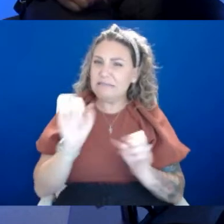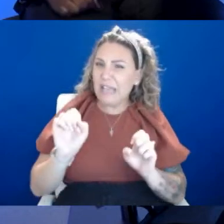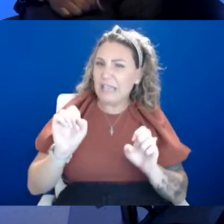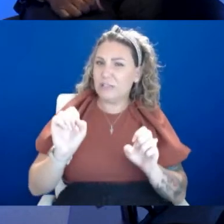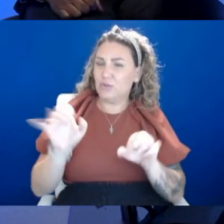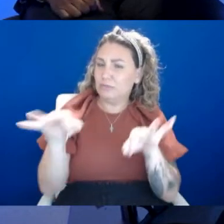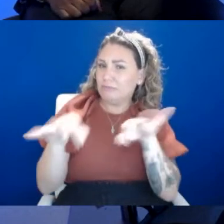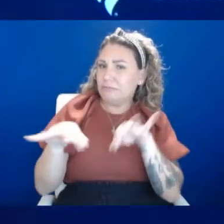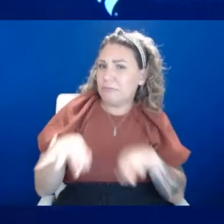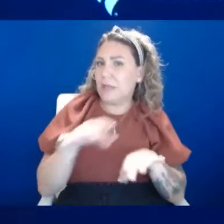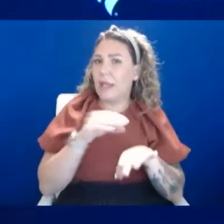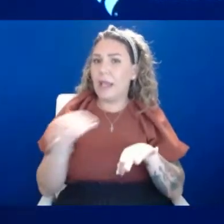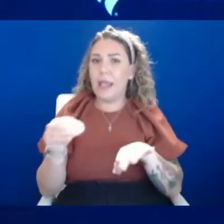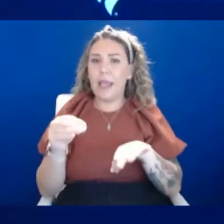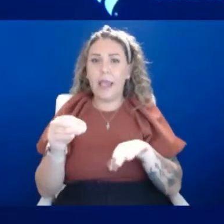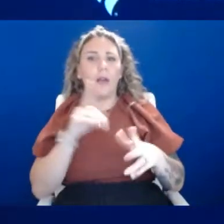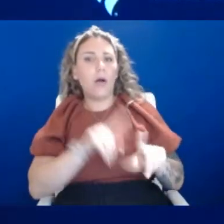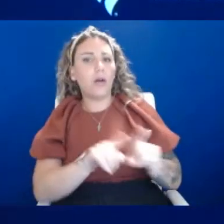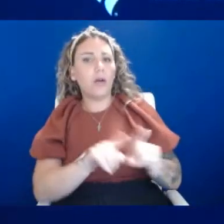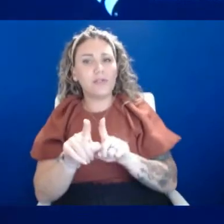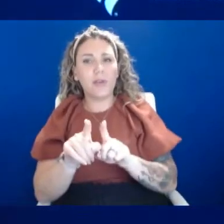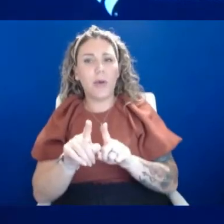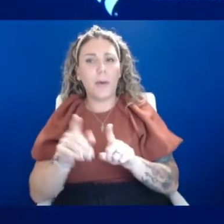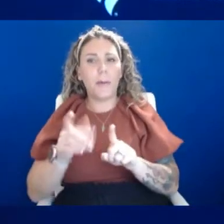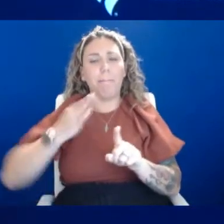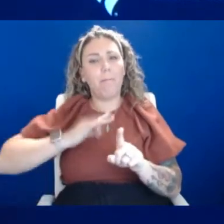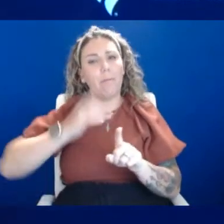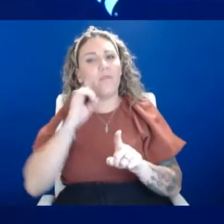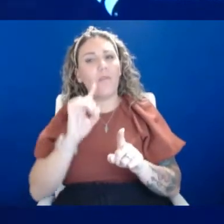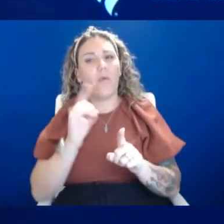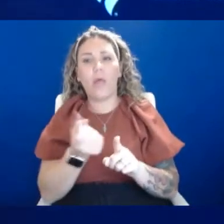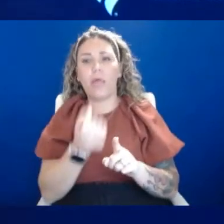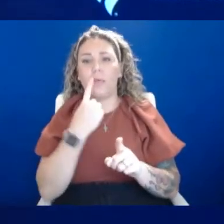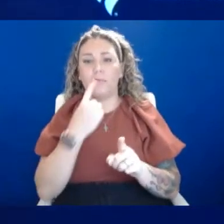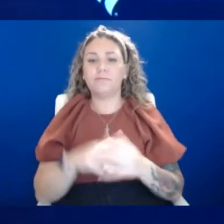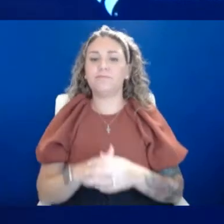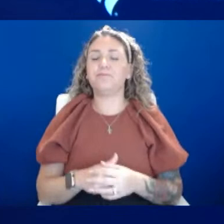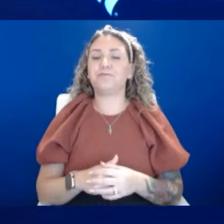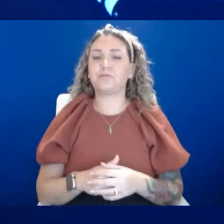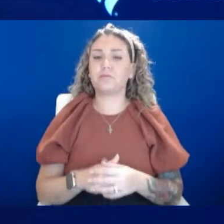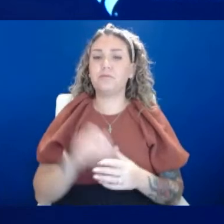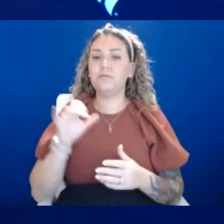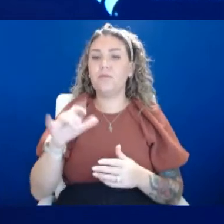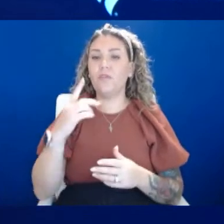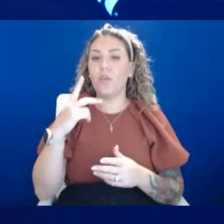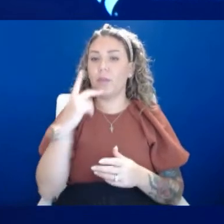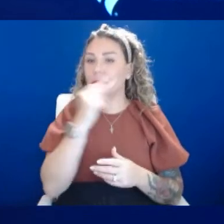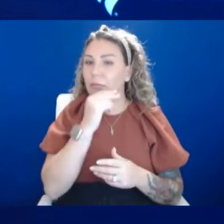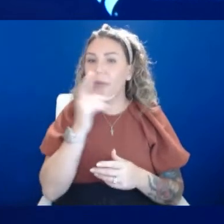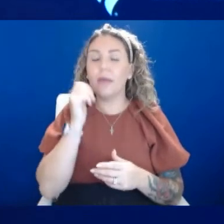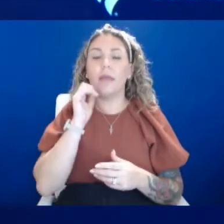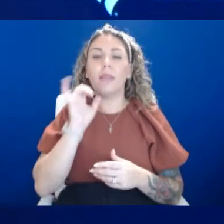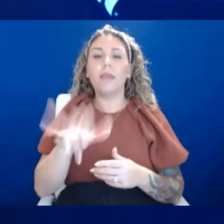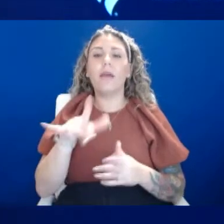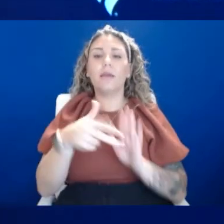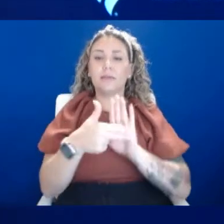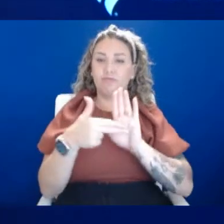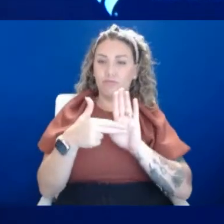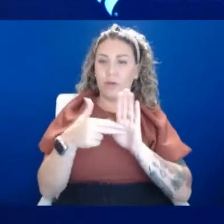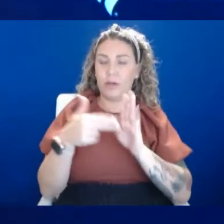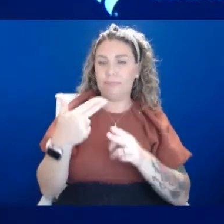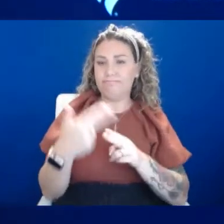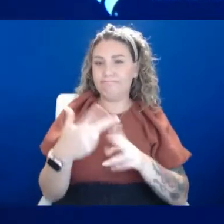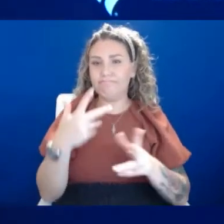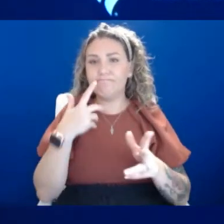of the pill? Mm-hmm. So with the esketamine, or Spravato is the brand name of it, it is limited because it has